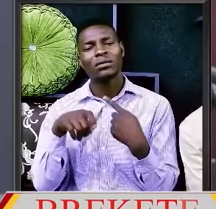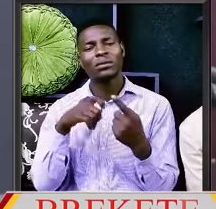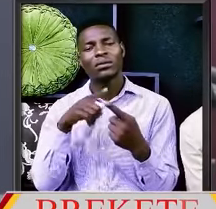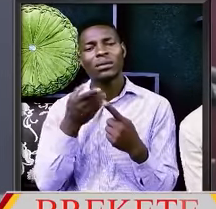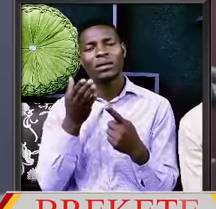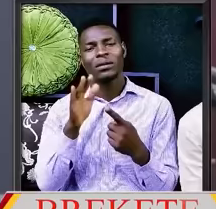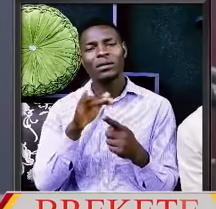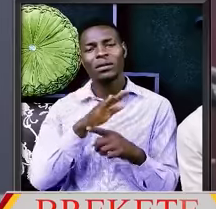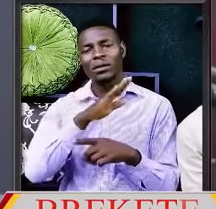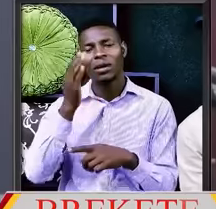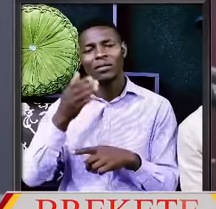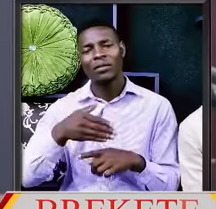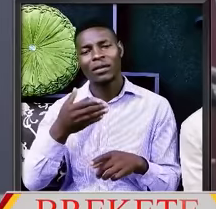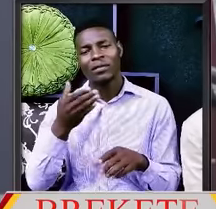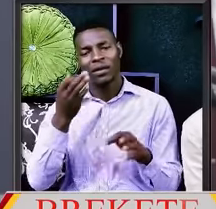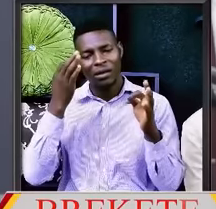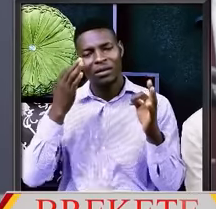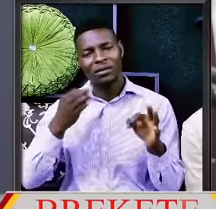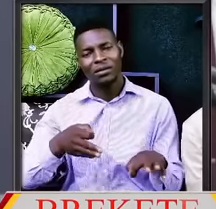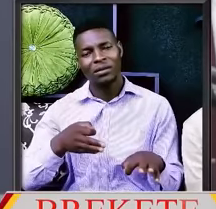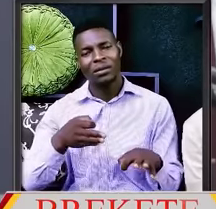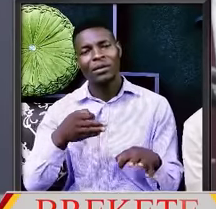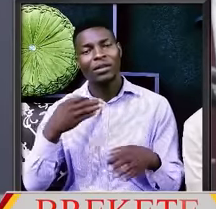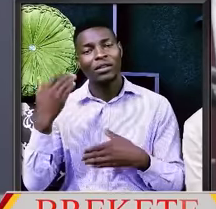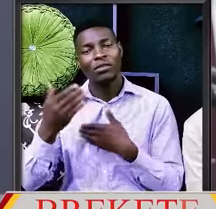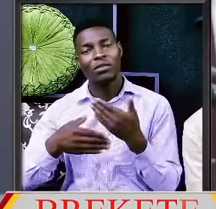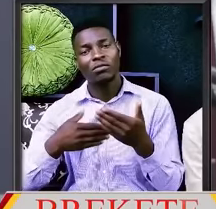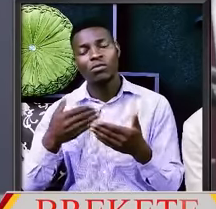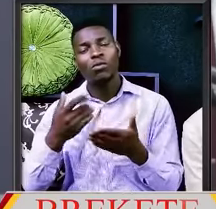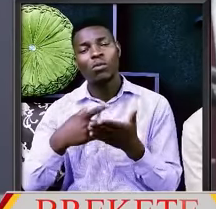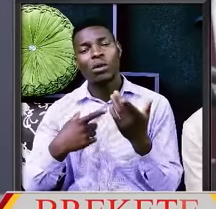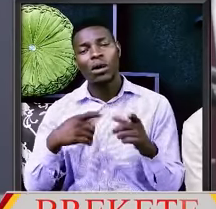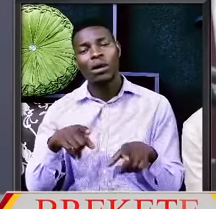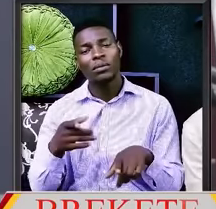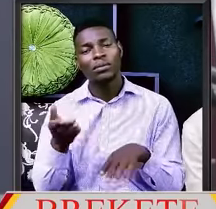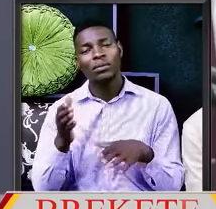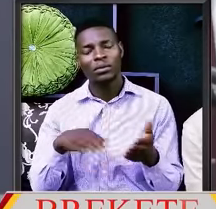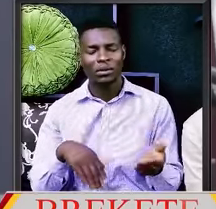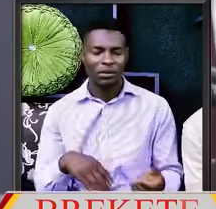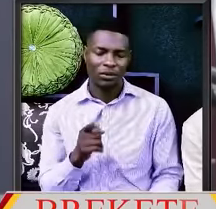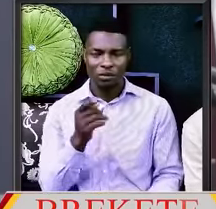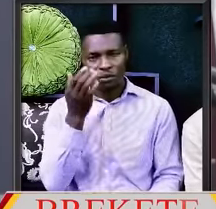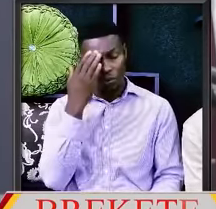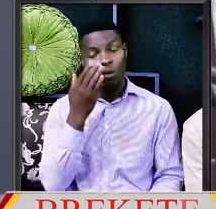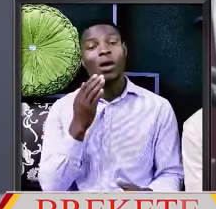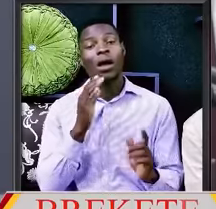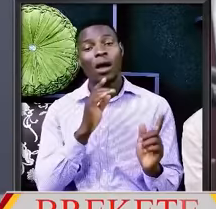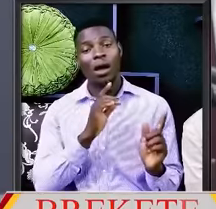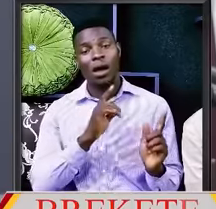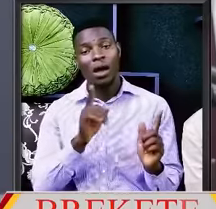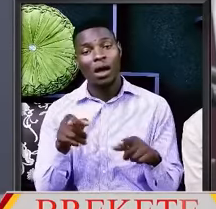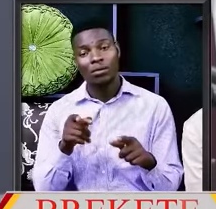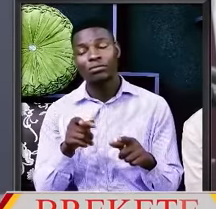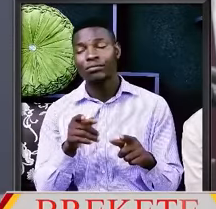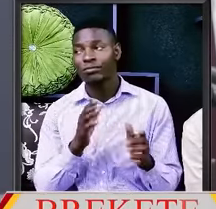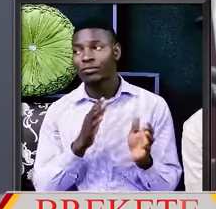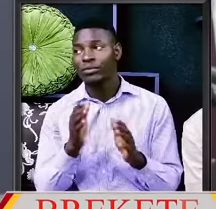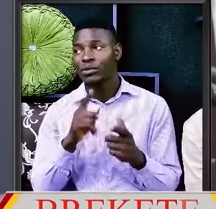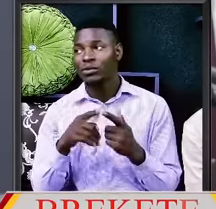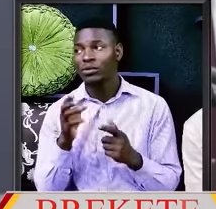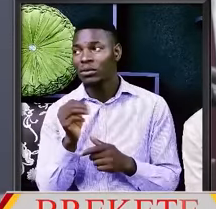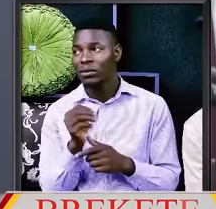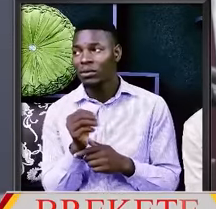they never determine the cause of death. No, you know, according to them, they be what she saw, sir. What it